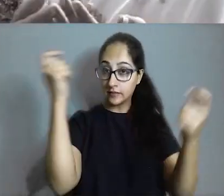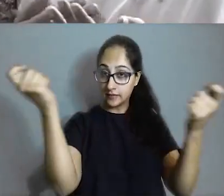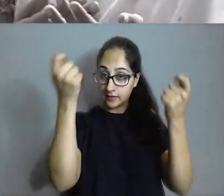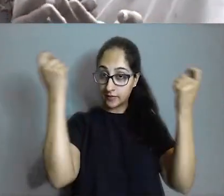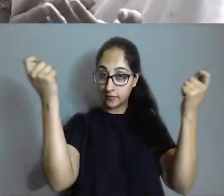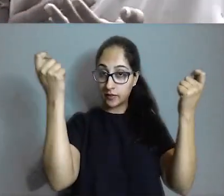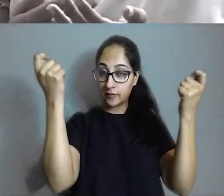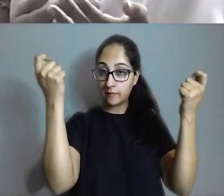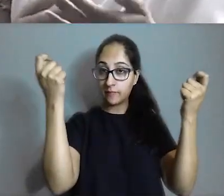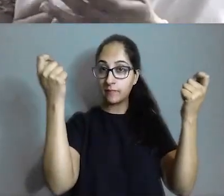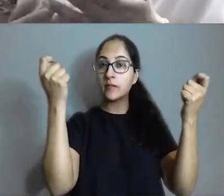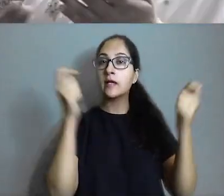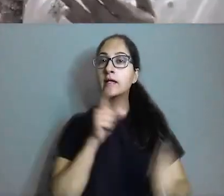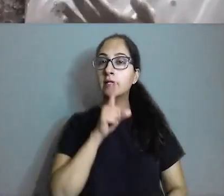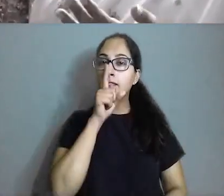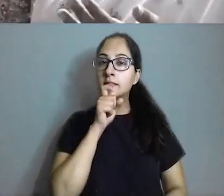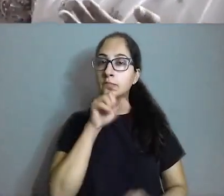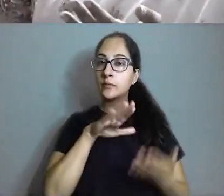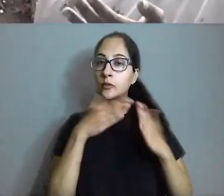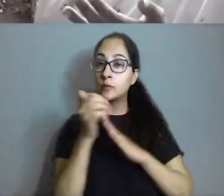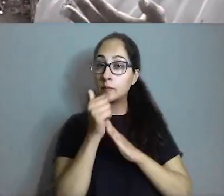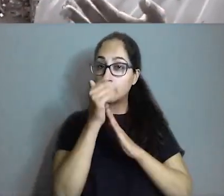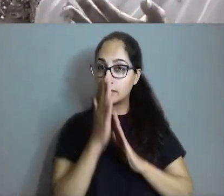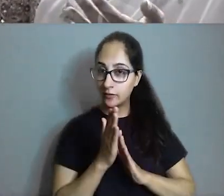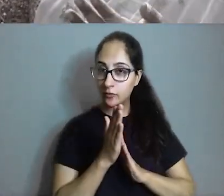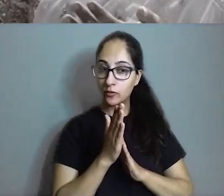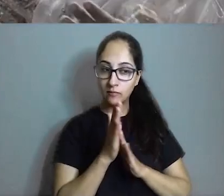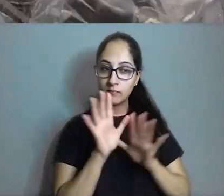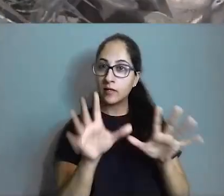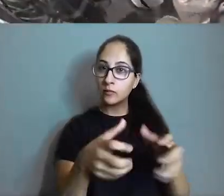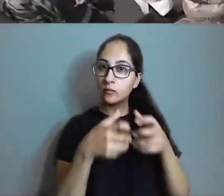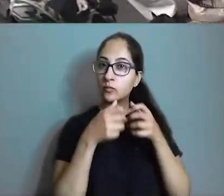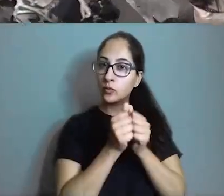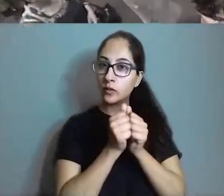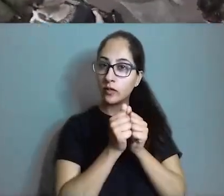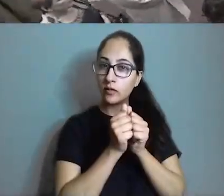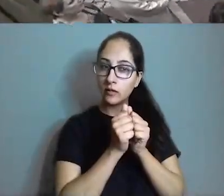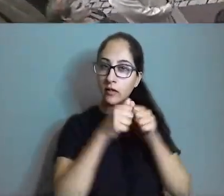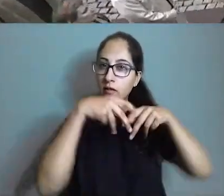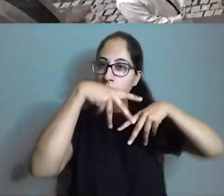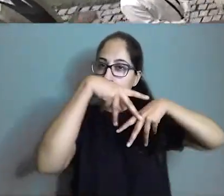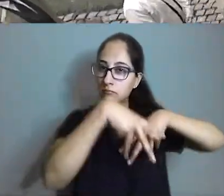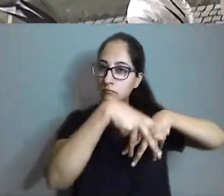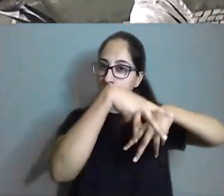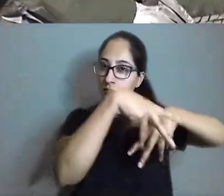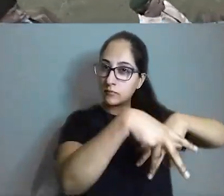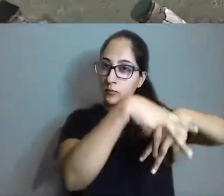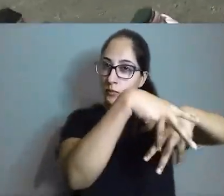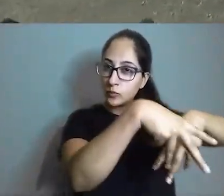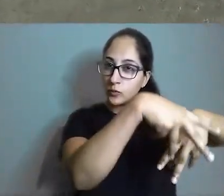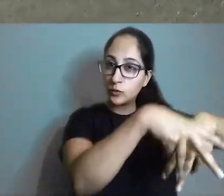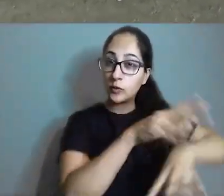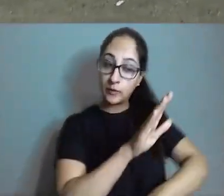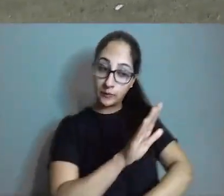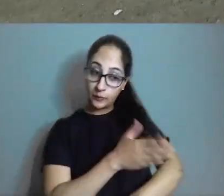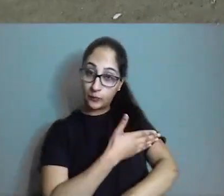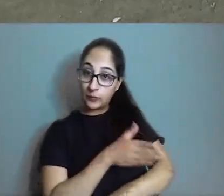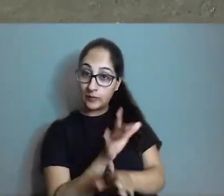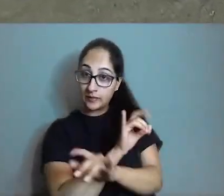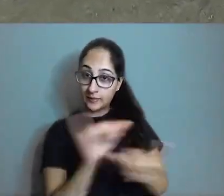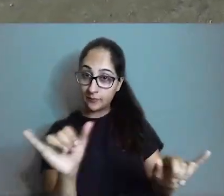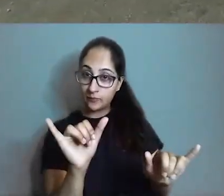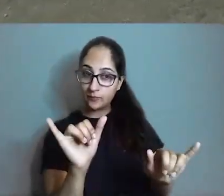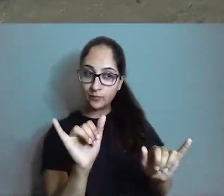accompany our beloved institutional leaders in a symbolic march, one that is an expression of love and